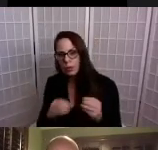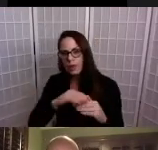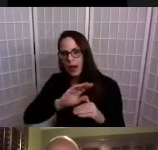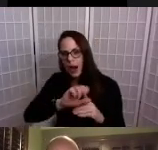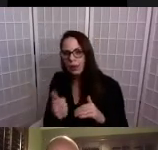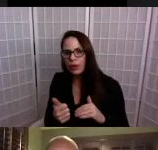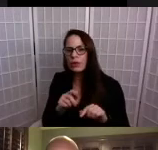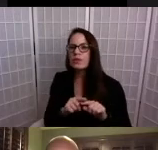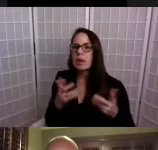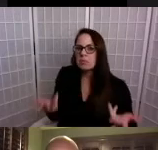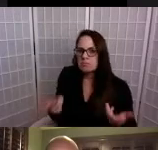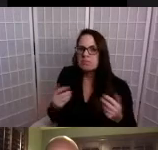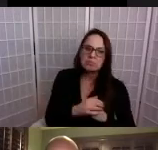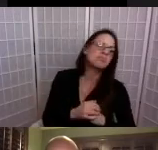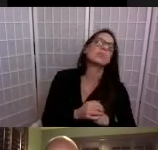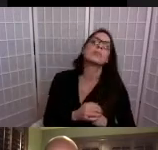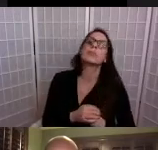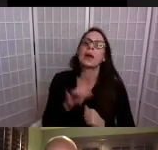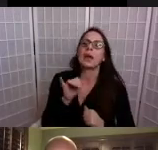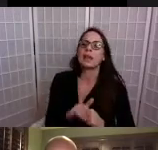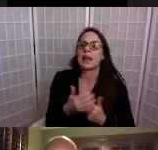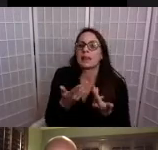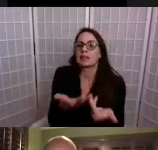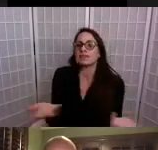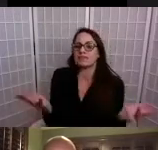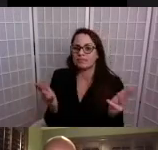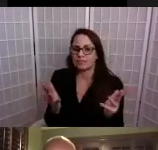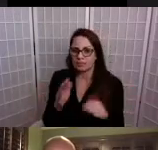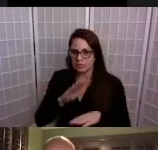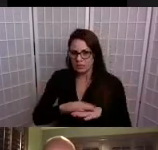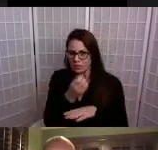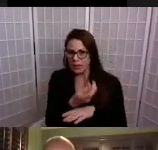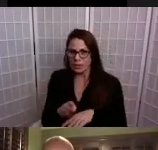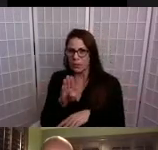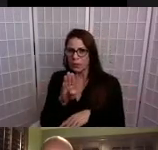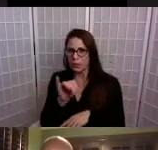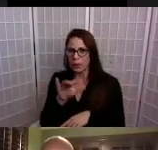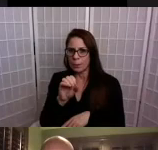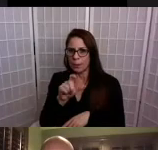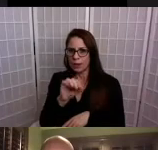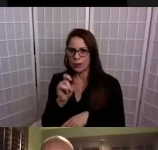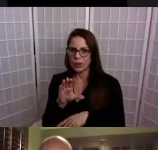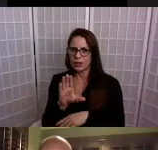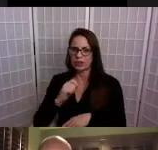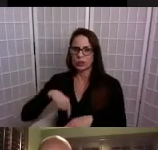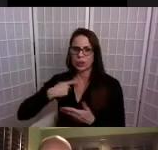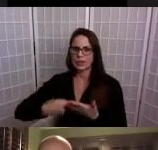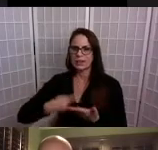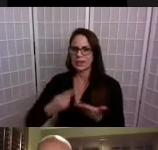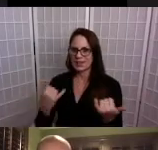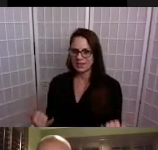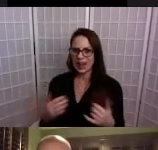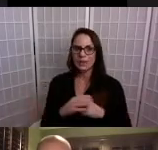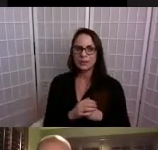But that's the lay of the land so far on the few biologics that we've discussed in depth today. So